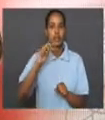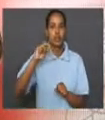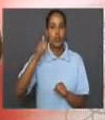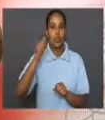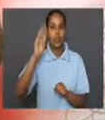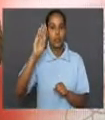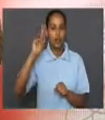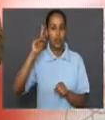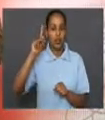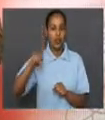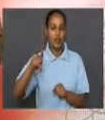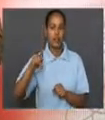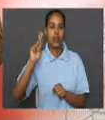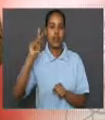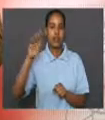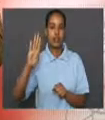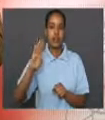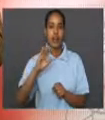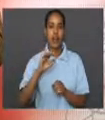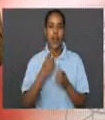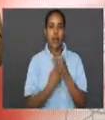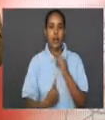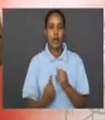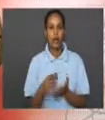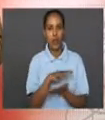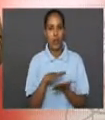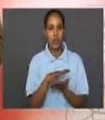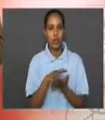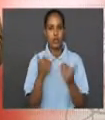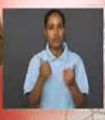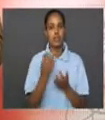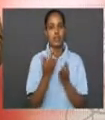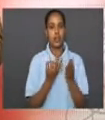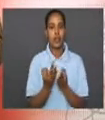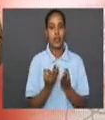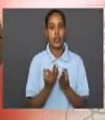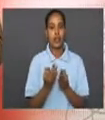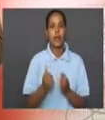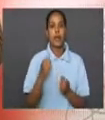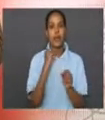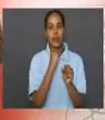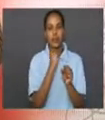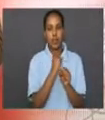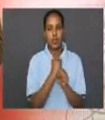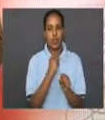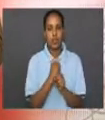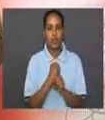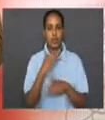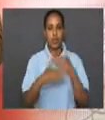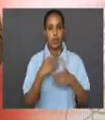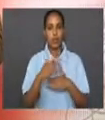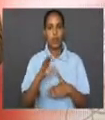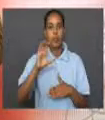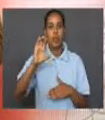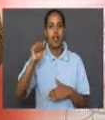sodium-lead alloy. In today's lesson, we are going to describe the manufacturing process